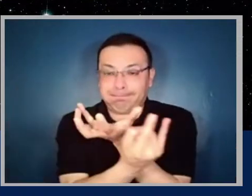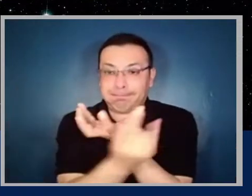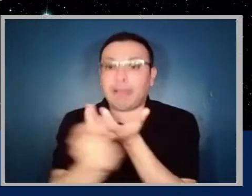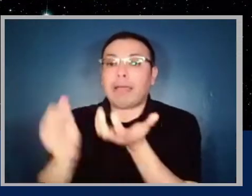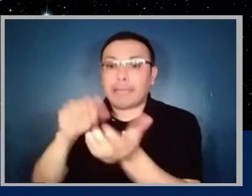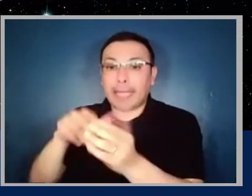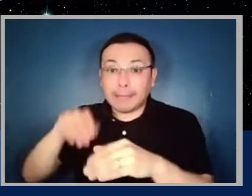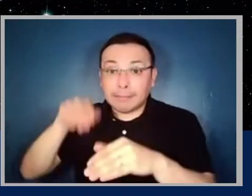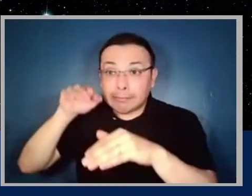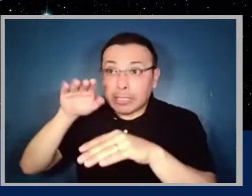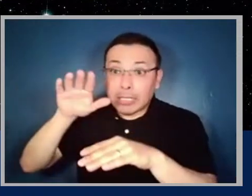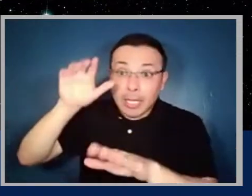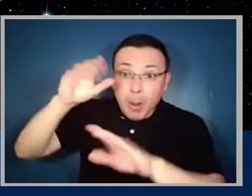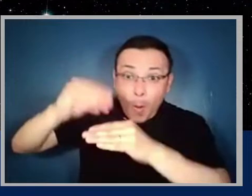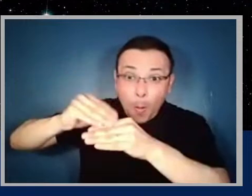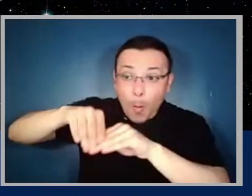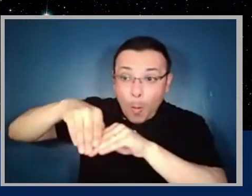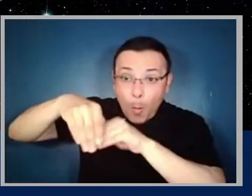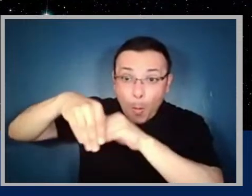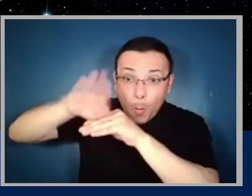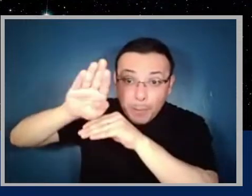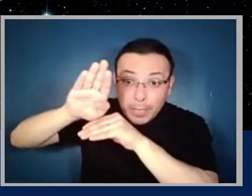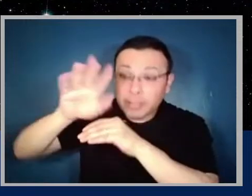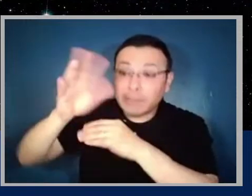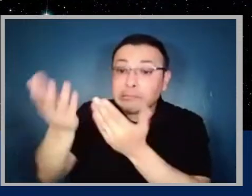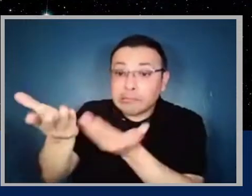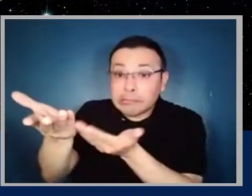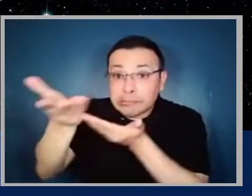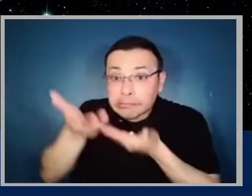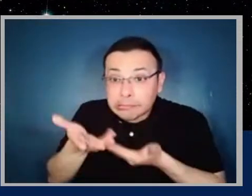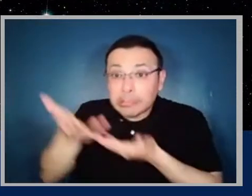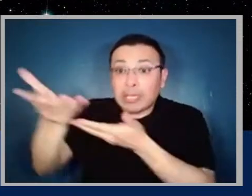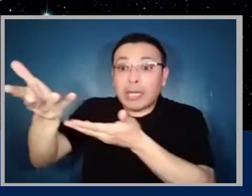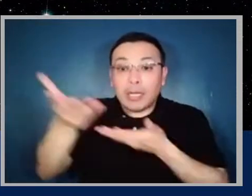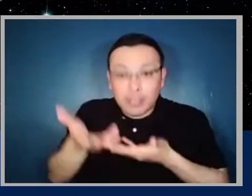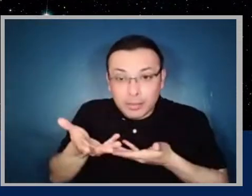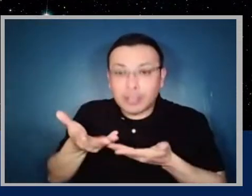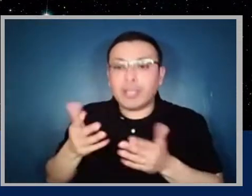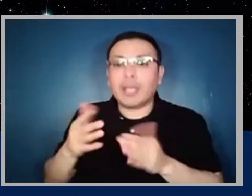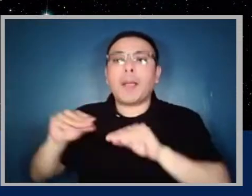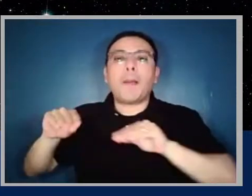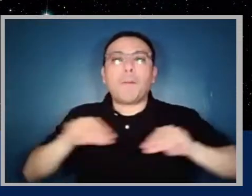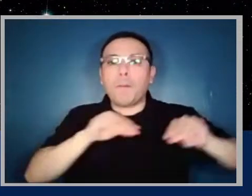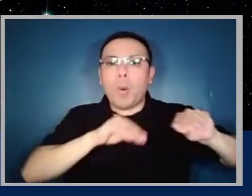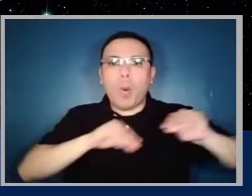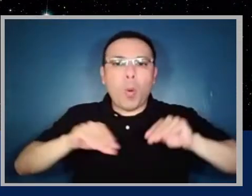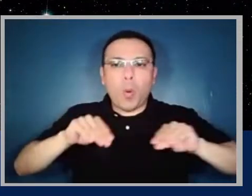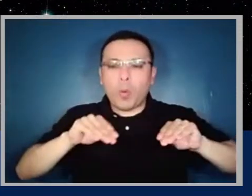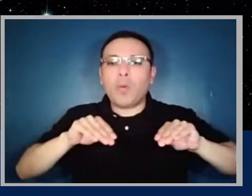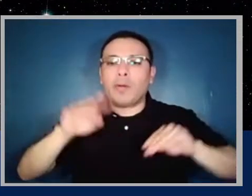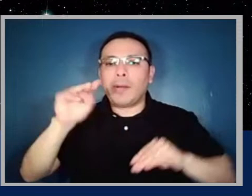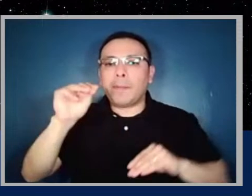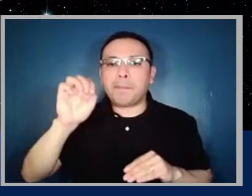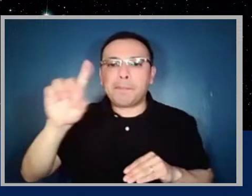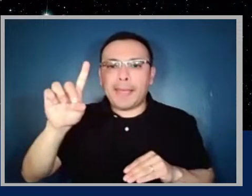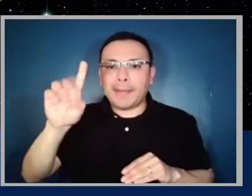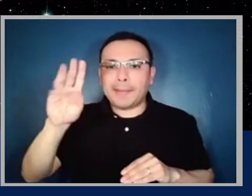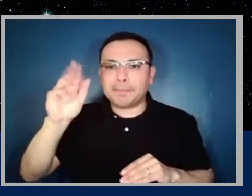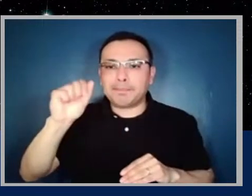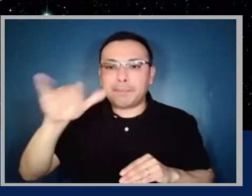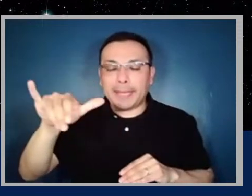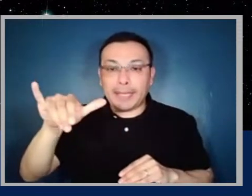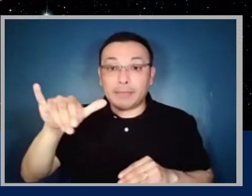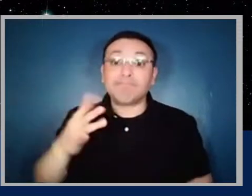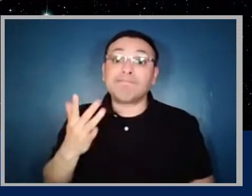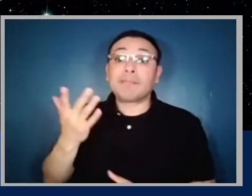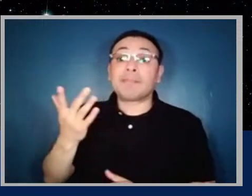pull the crew out, we move them over to, for them, a mobile med bay. For SpaceX, it's a med bay on the recovery vessel. And we start doing